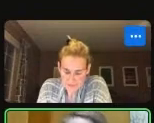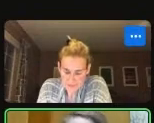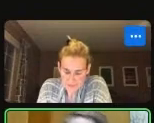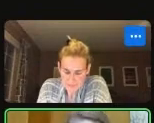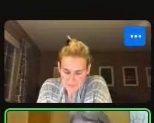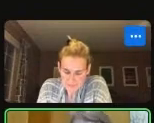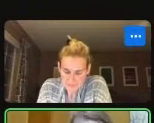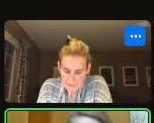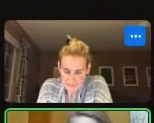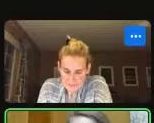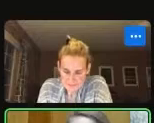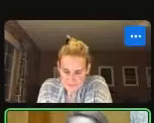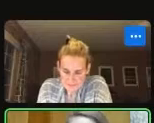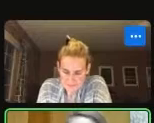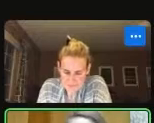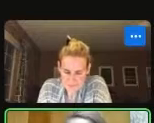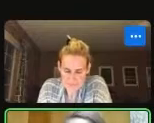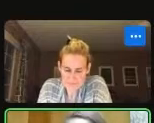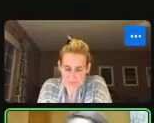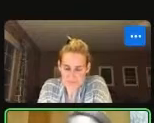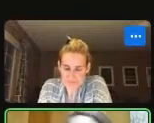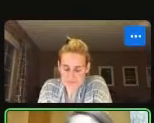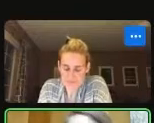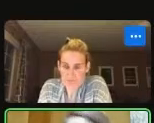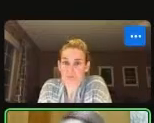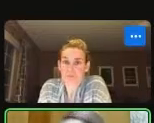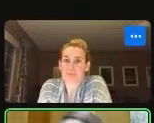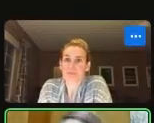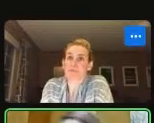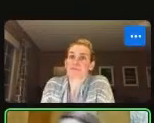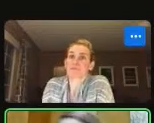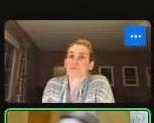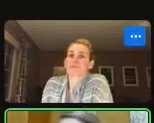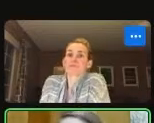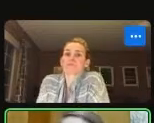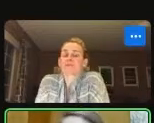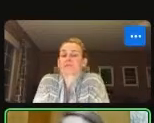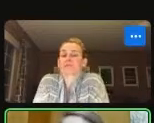conversations falling apart with no progress being made